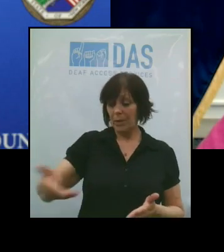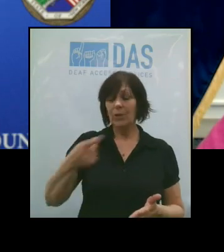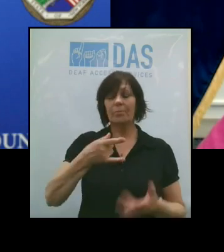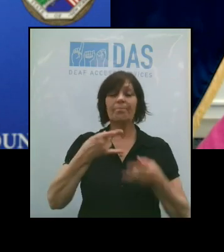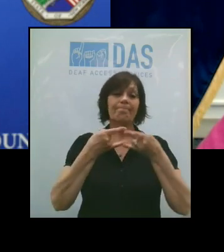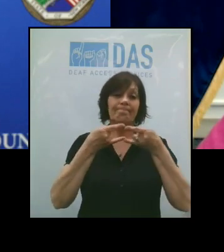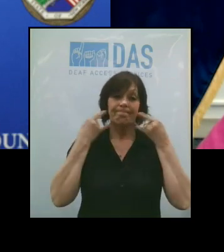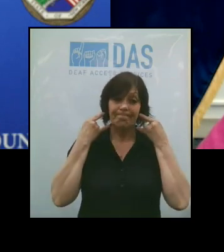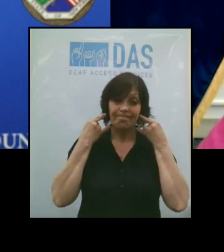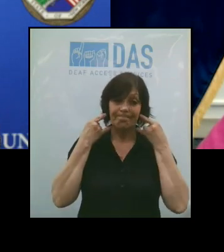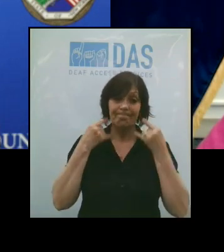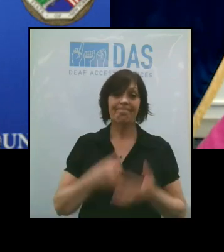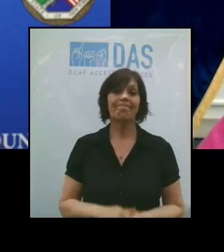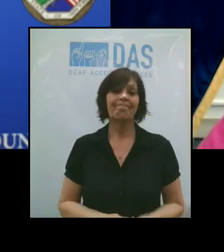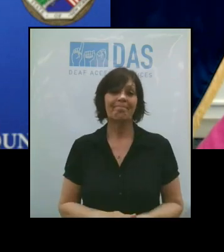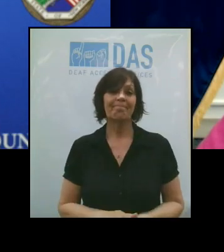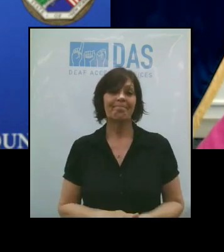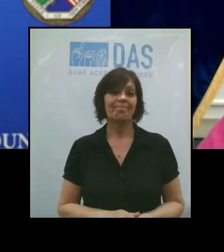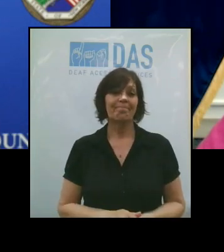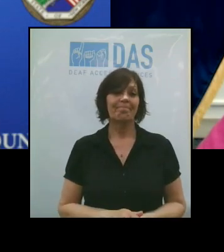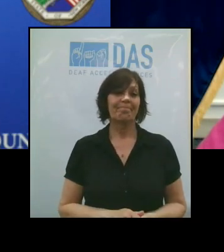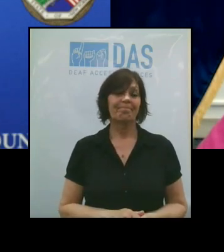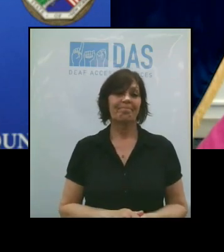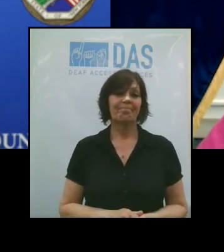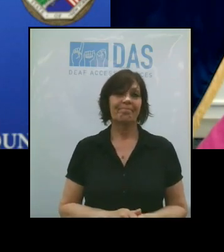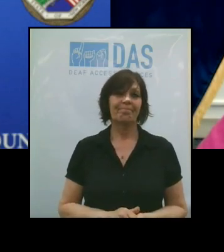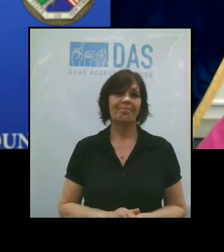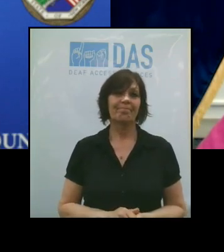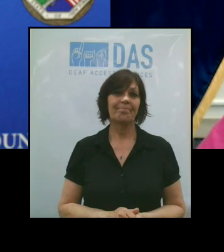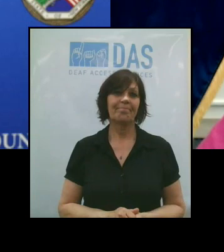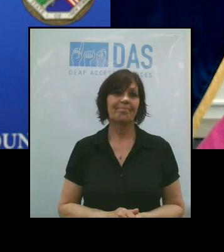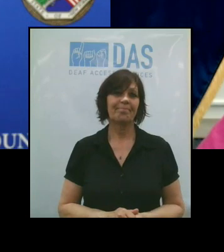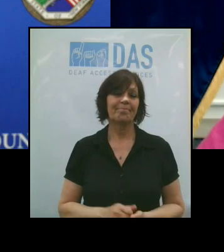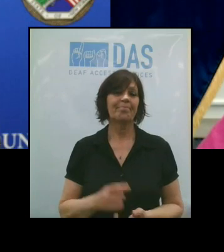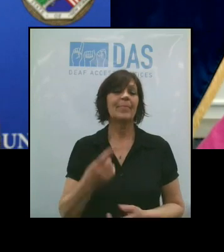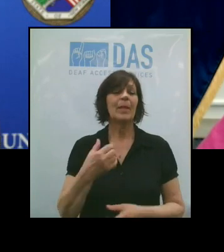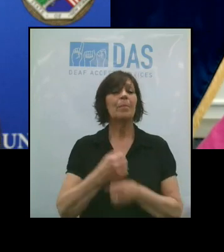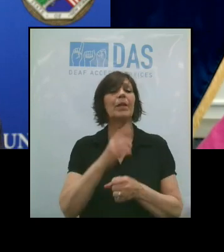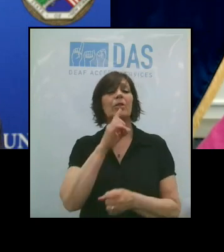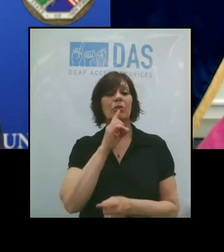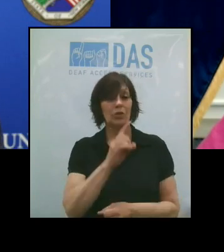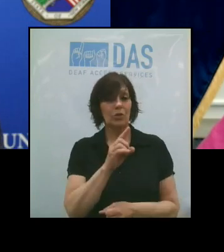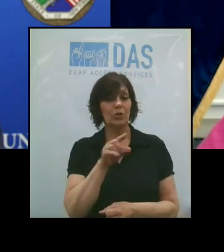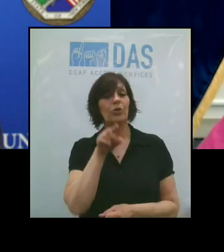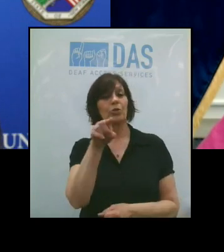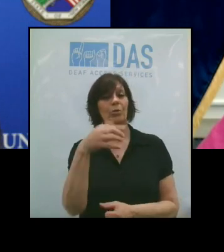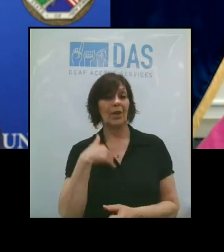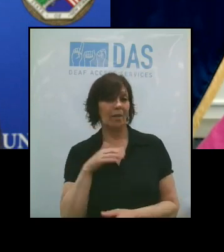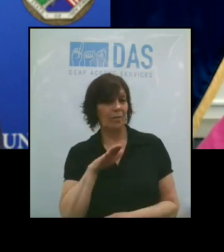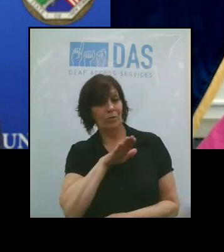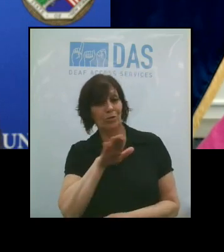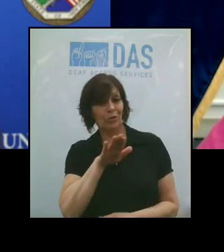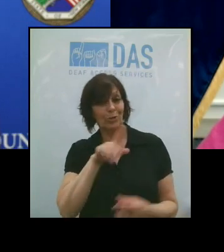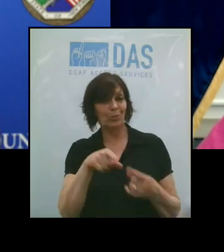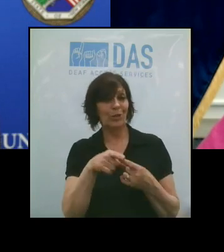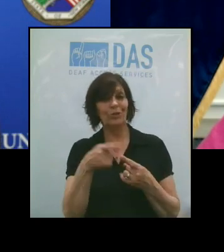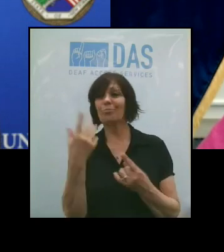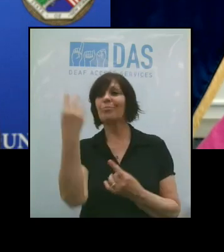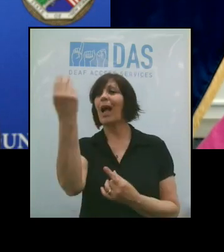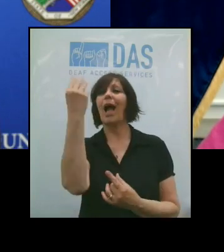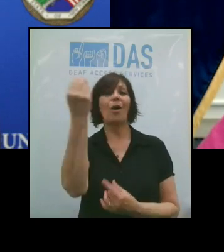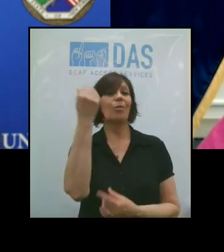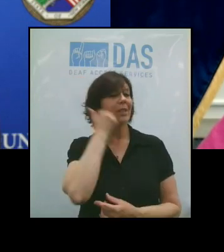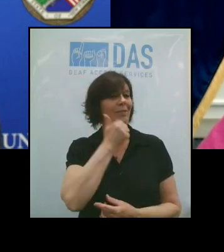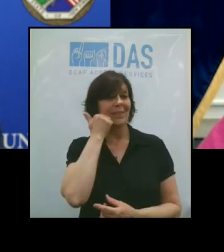one of our contractors doing work, you have to have a mask on while you're working in county government. Make certain that you have your masks when you go about your business on a